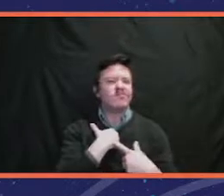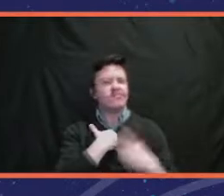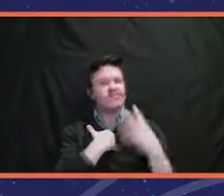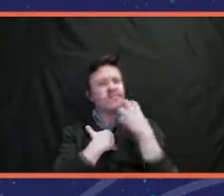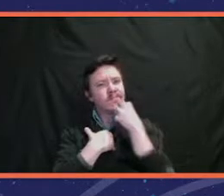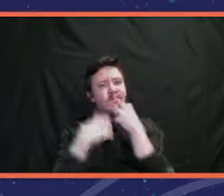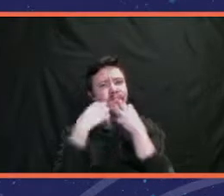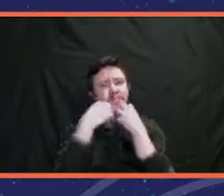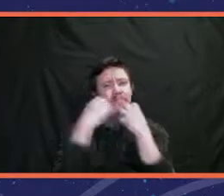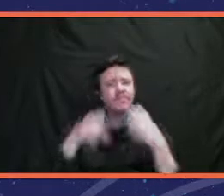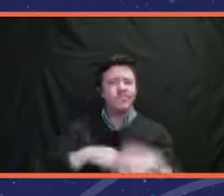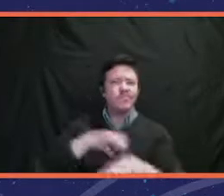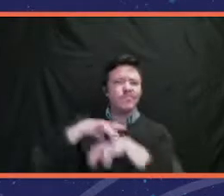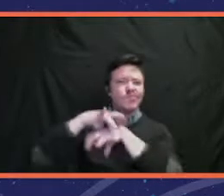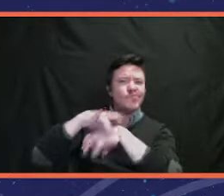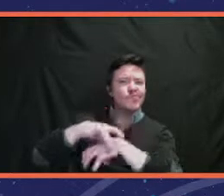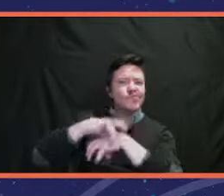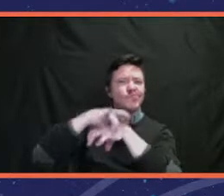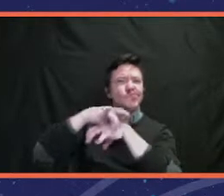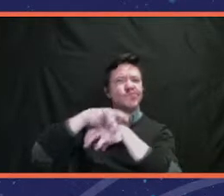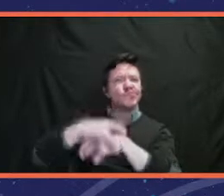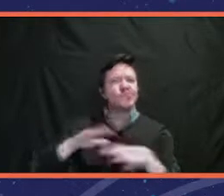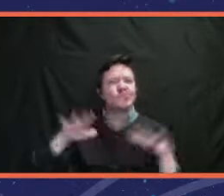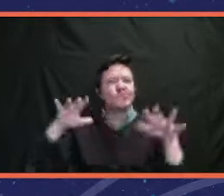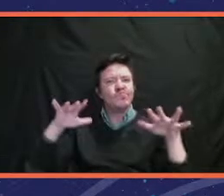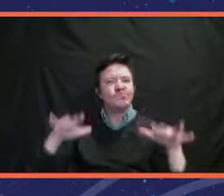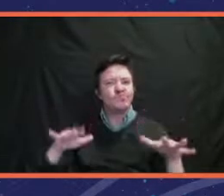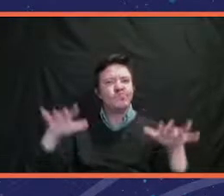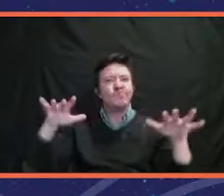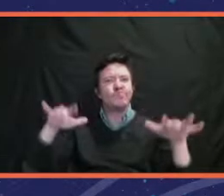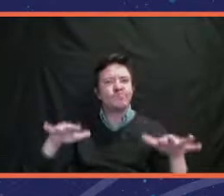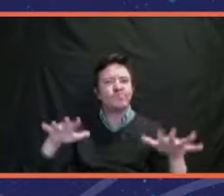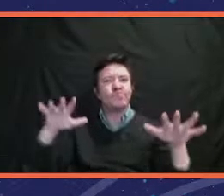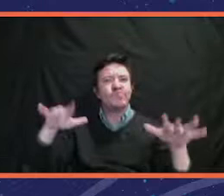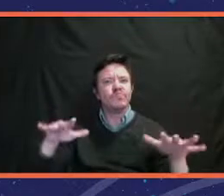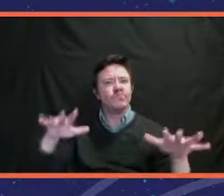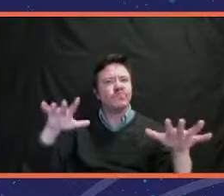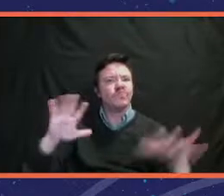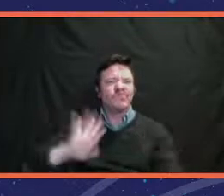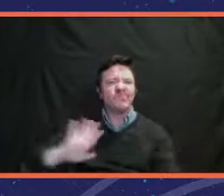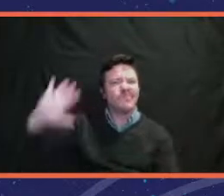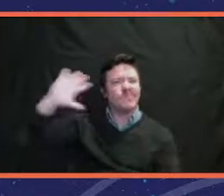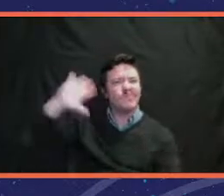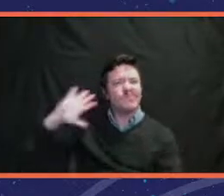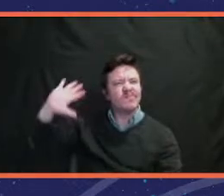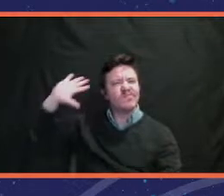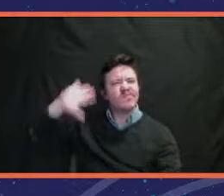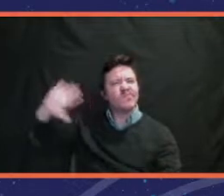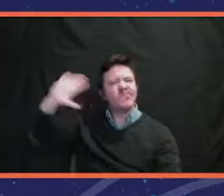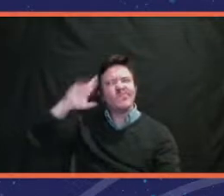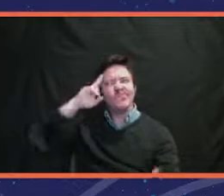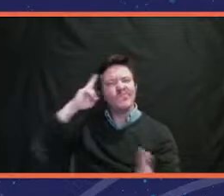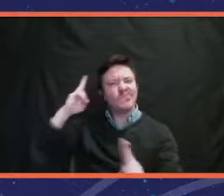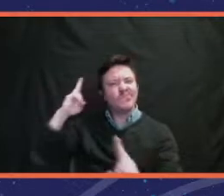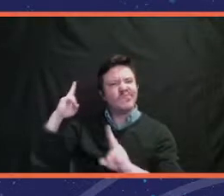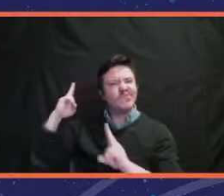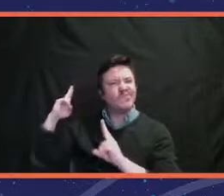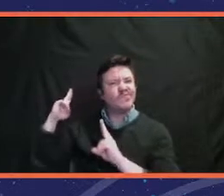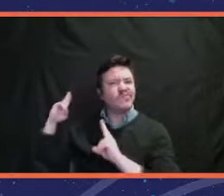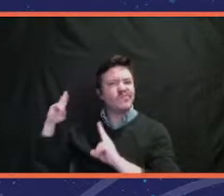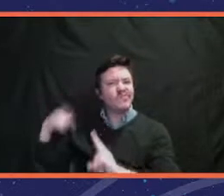humming, humming, an ancestral drumming. We're running